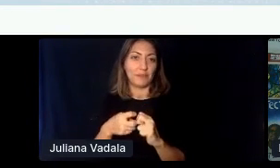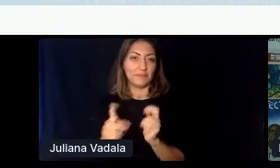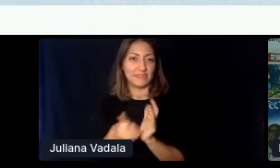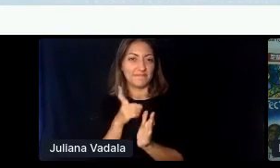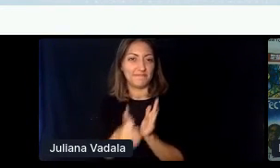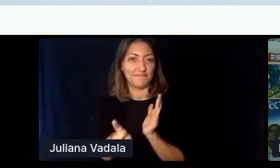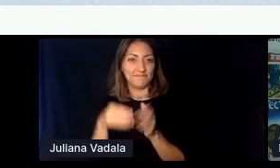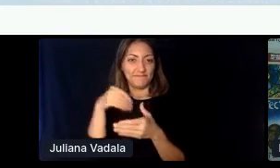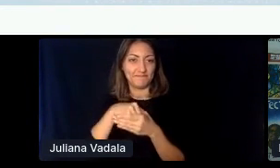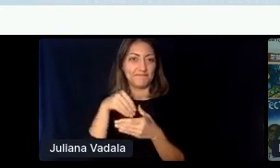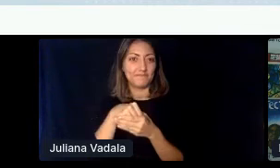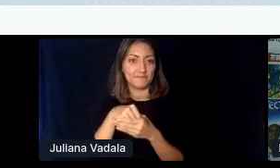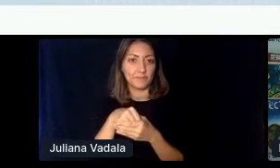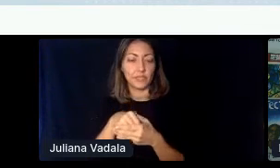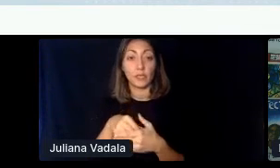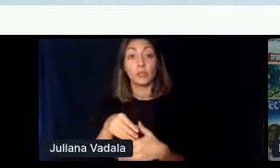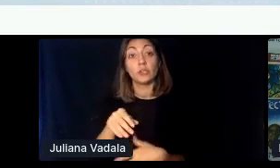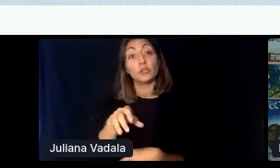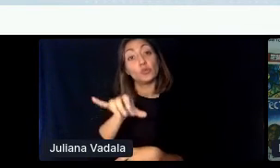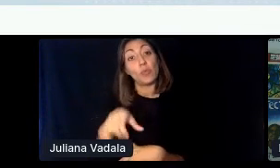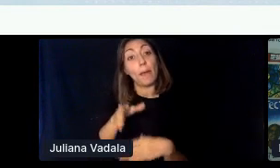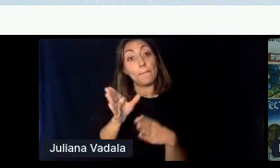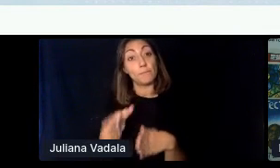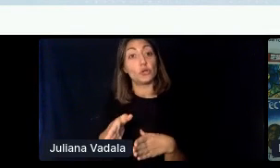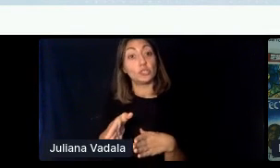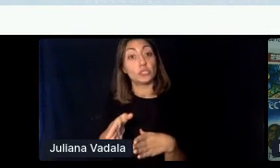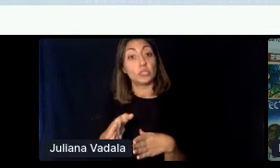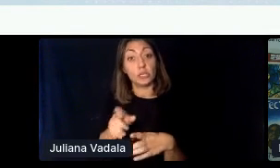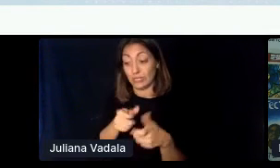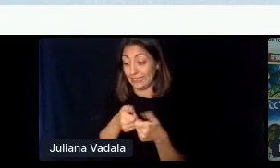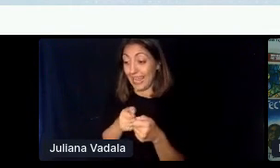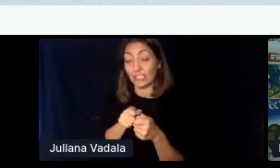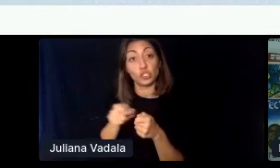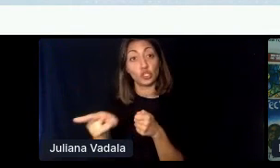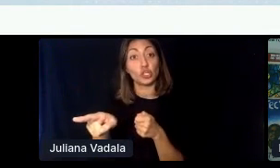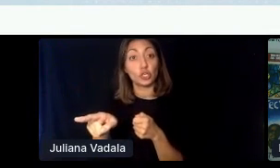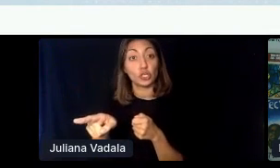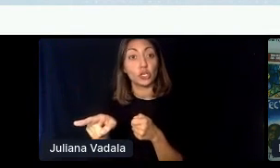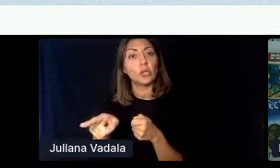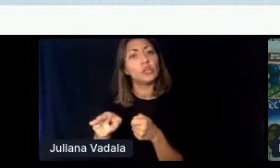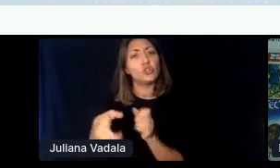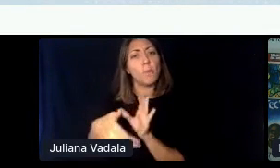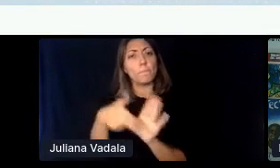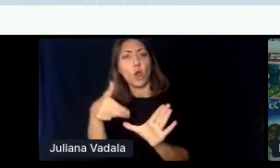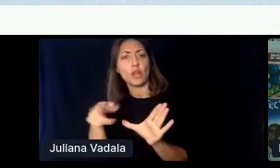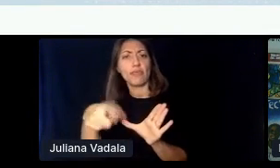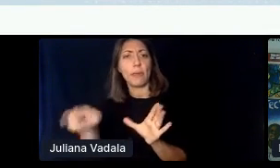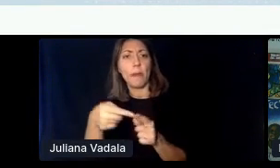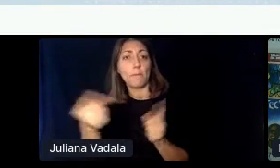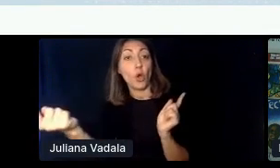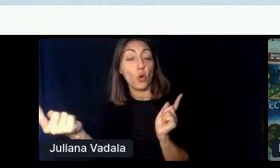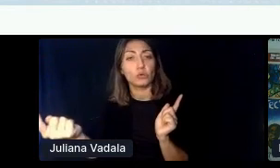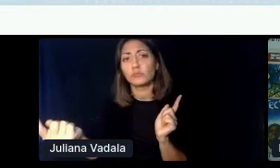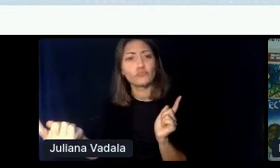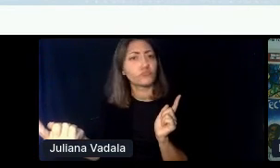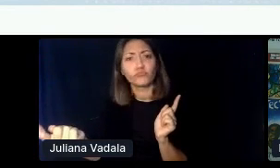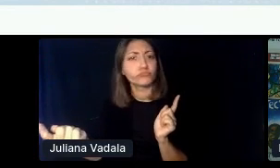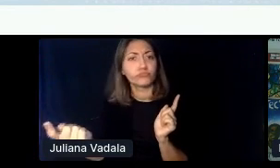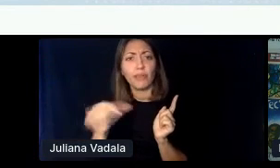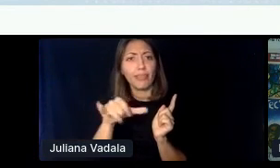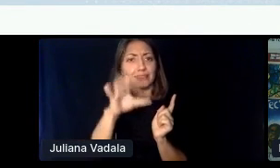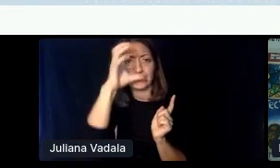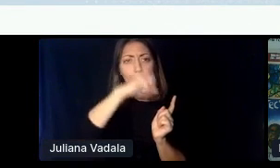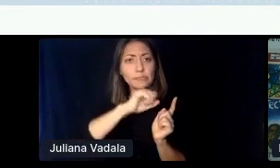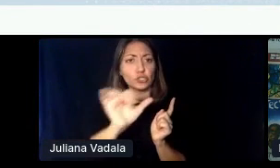texter's choice to mark the person opposed is not only inaccurate, we don't know that they're opposed yet, and so that's gonna